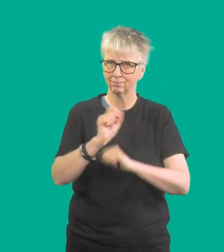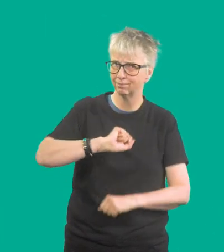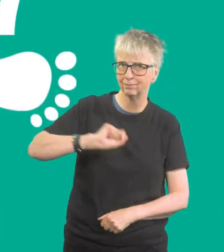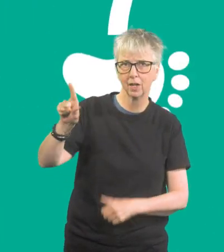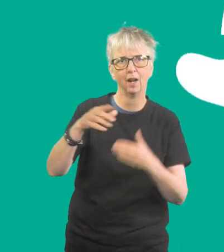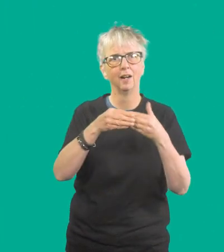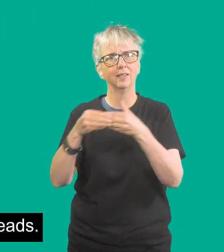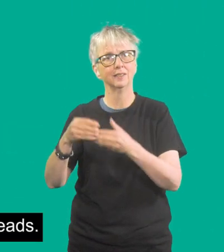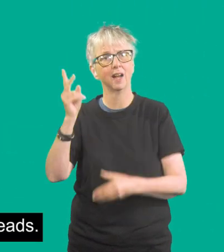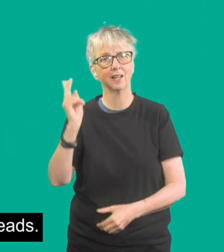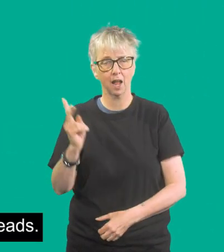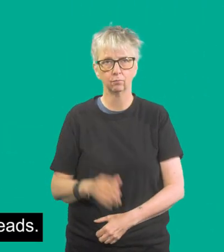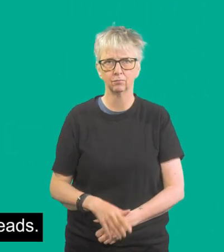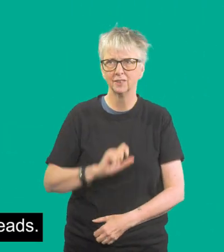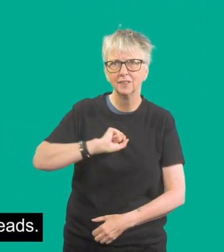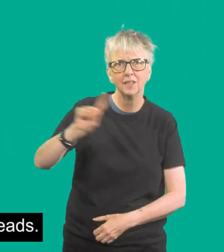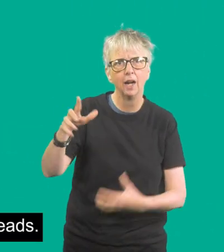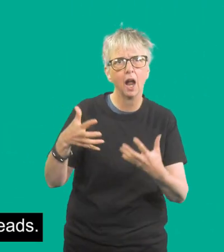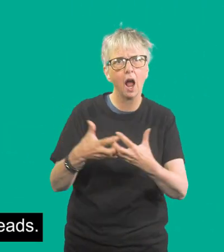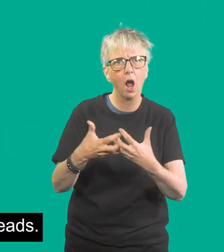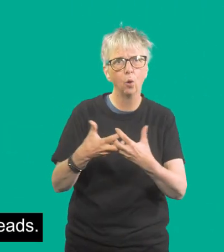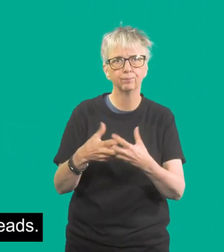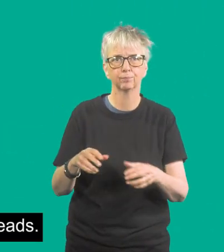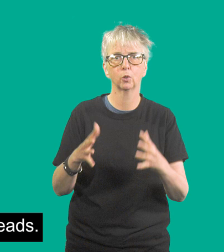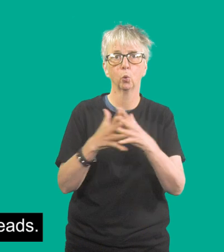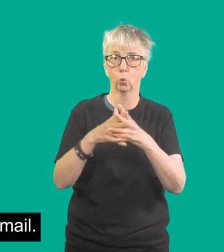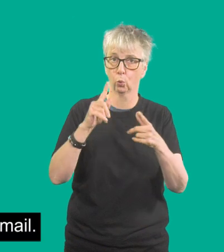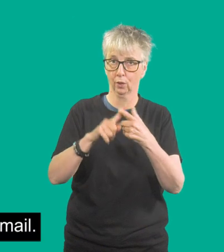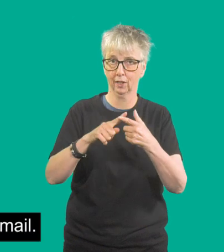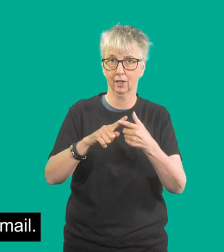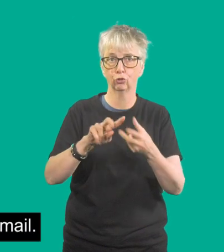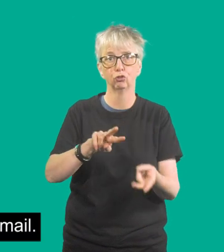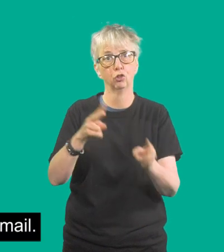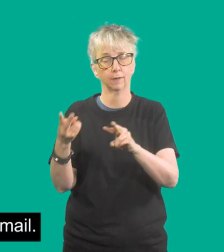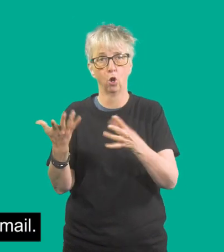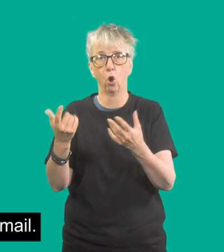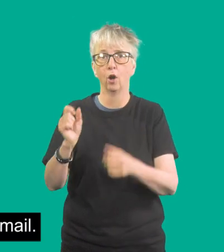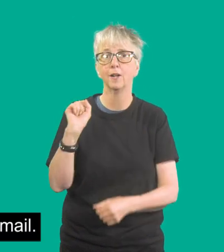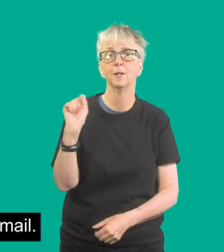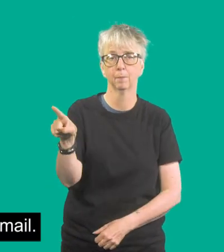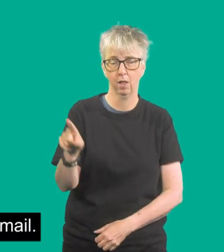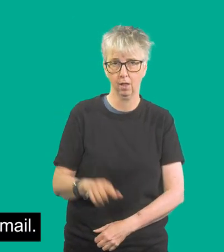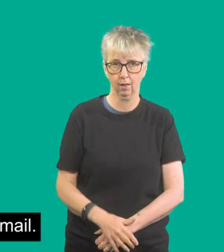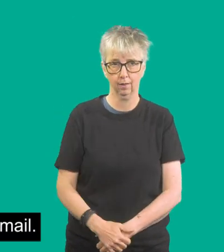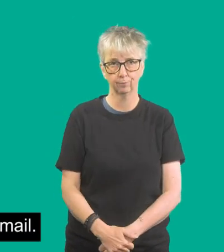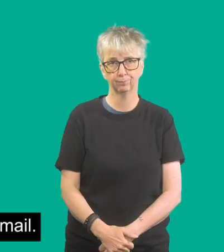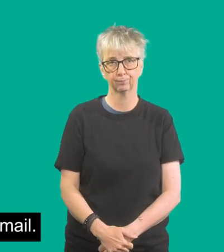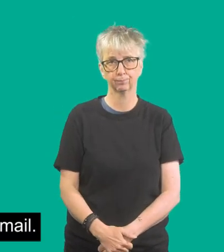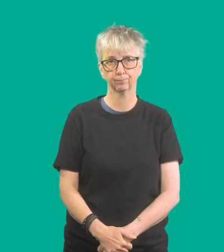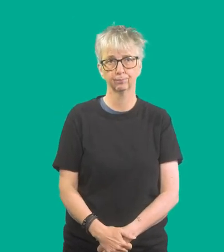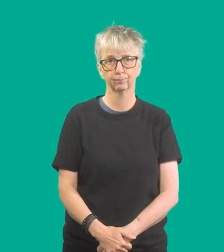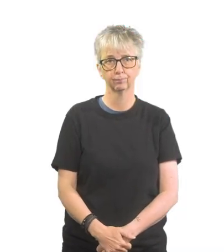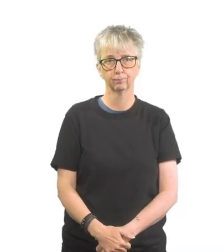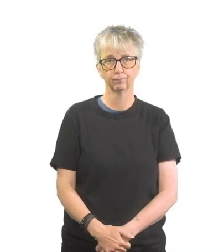Step 7. Any amendments made, resent to leads. This will be sent by WeTransfer or email.